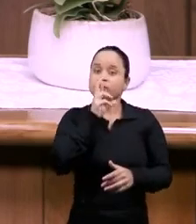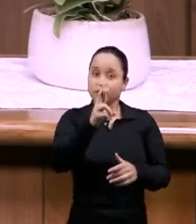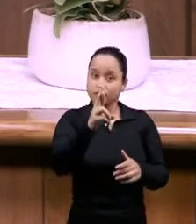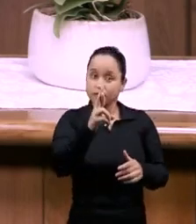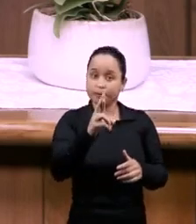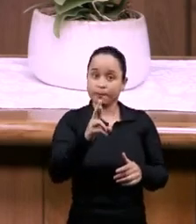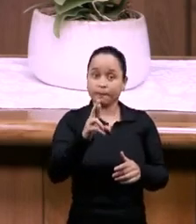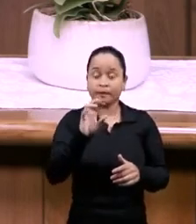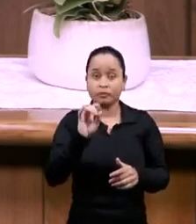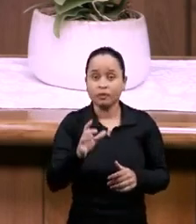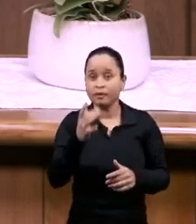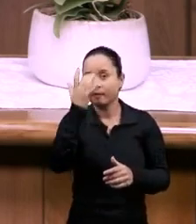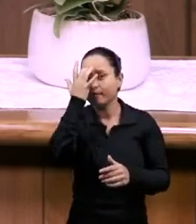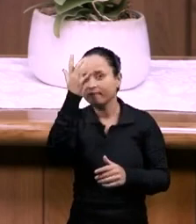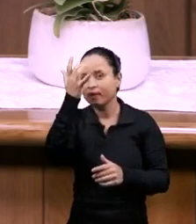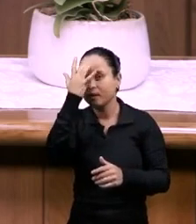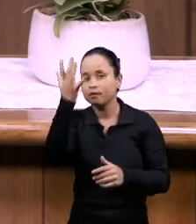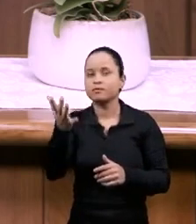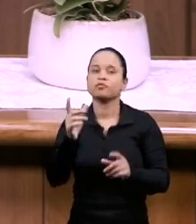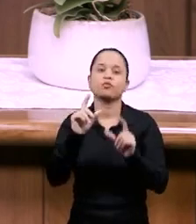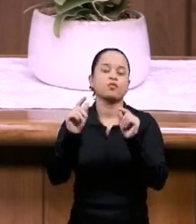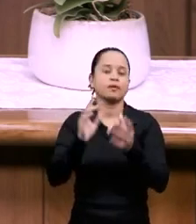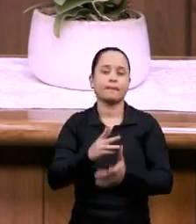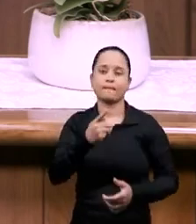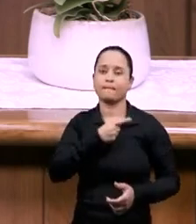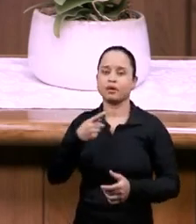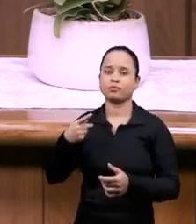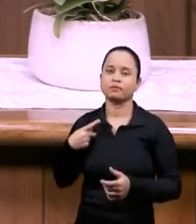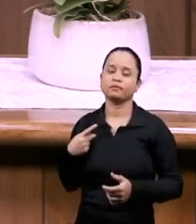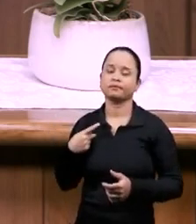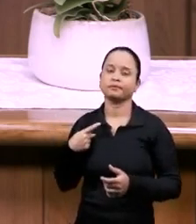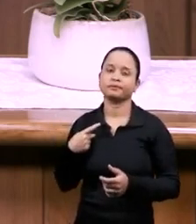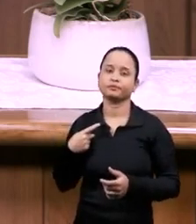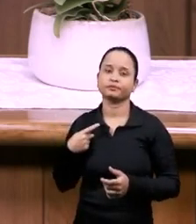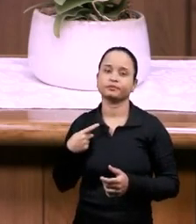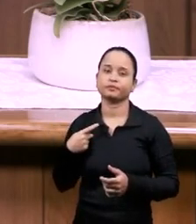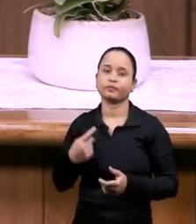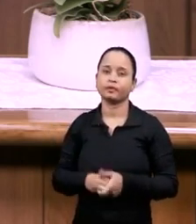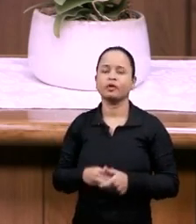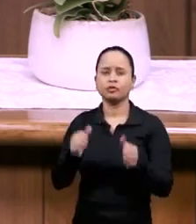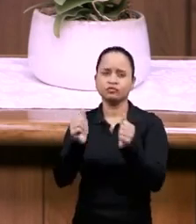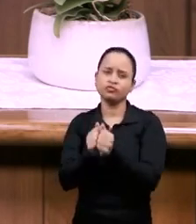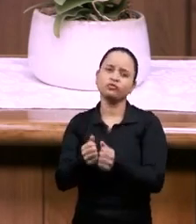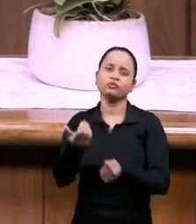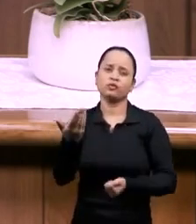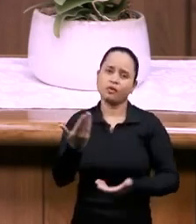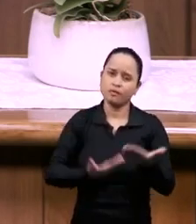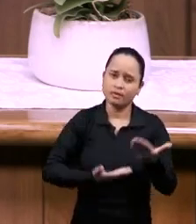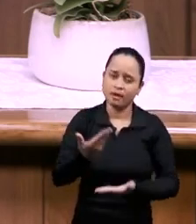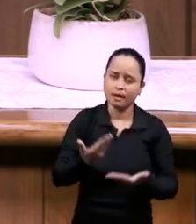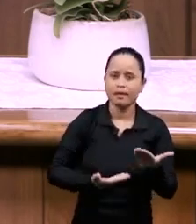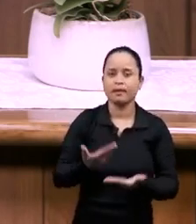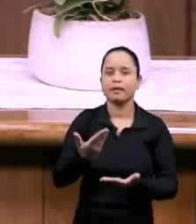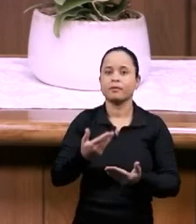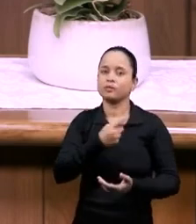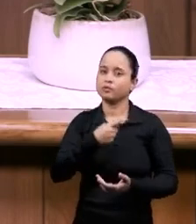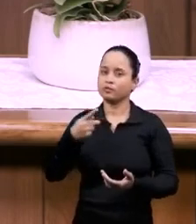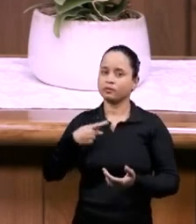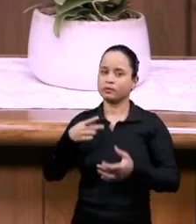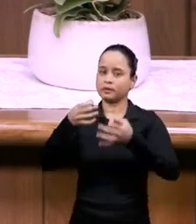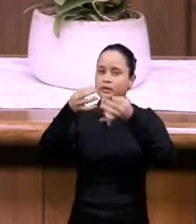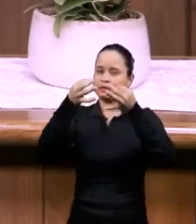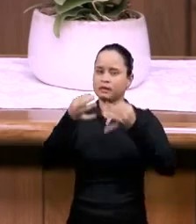with. And those answers are to facilitate the pastors to come together to come